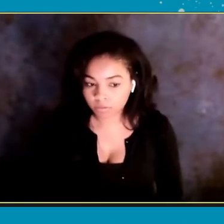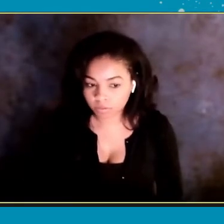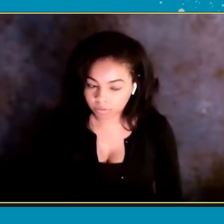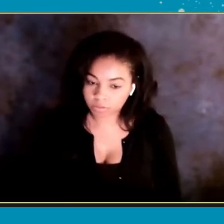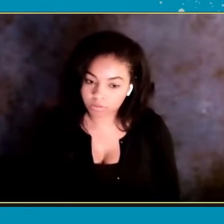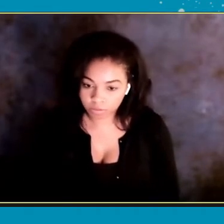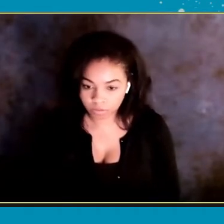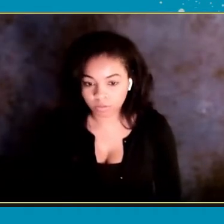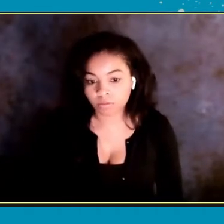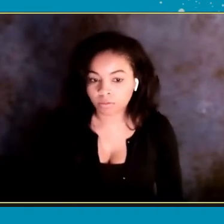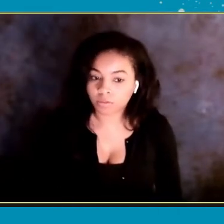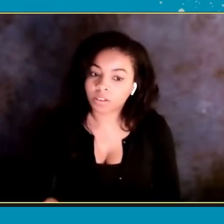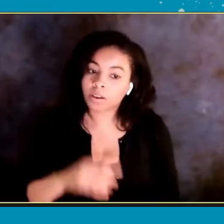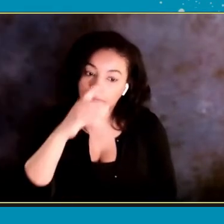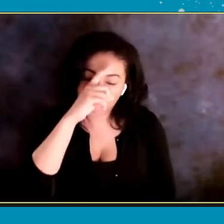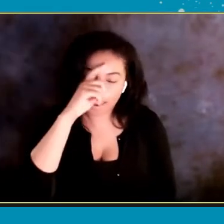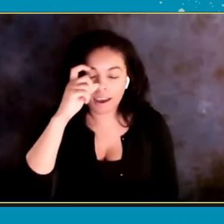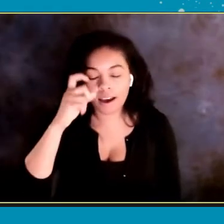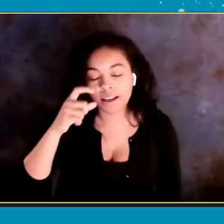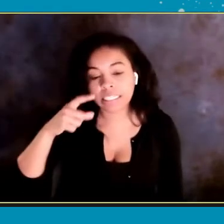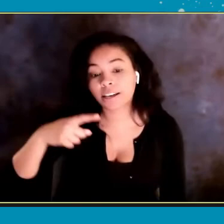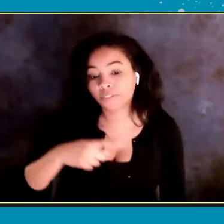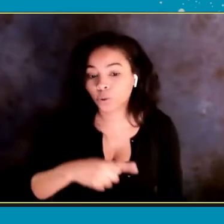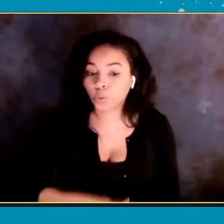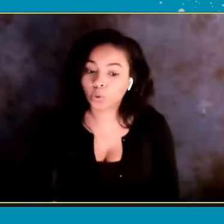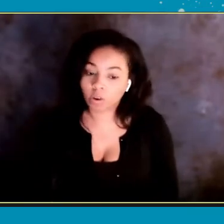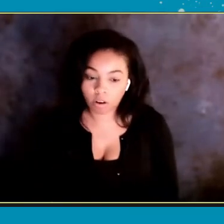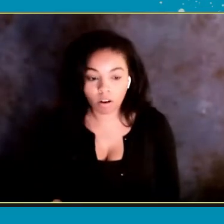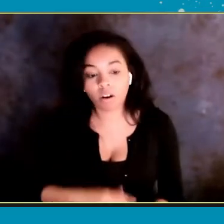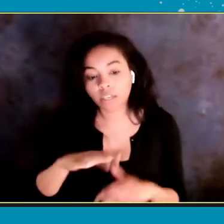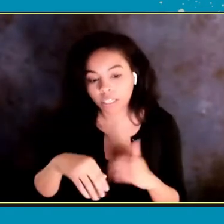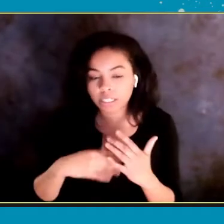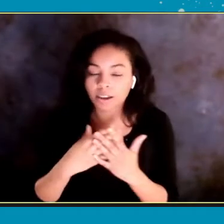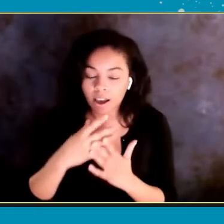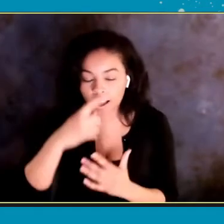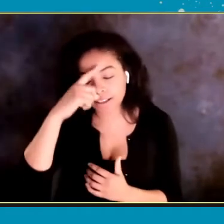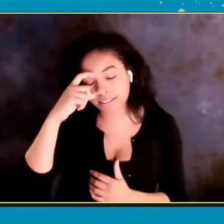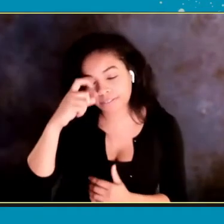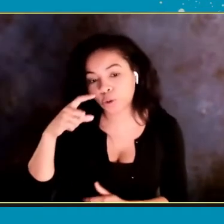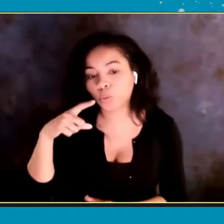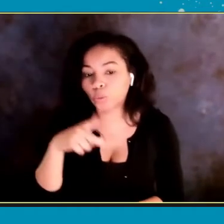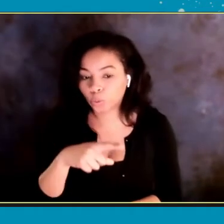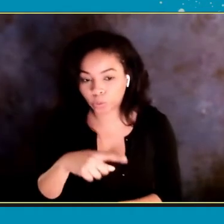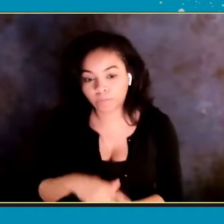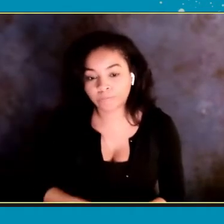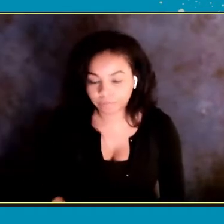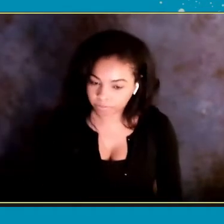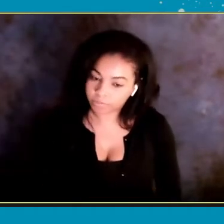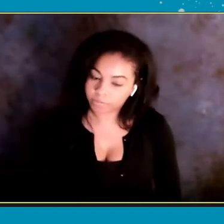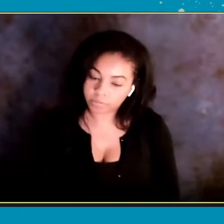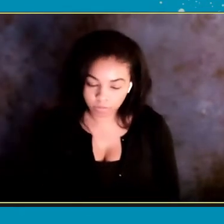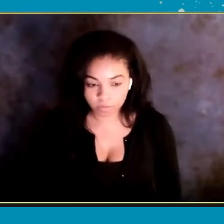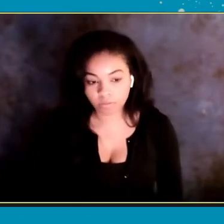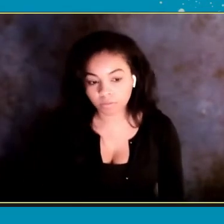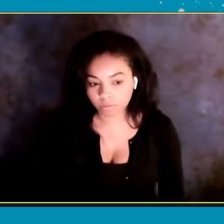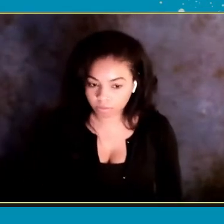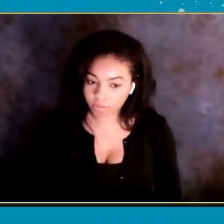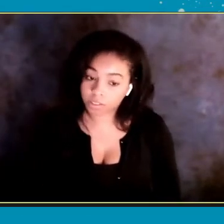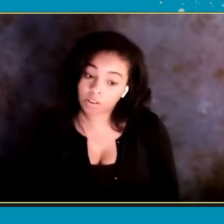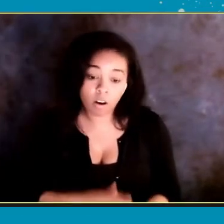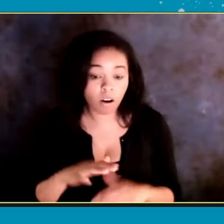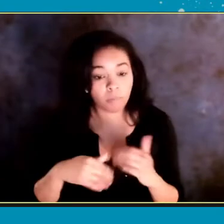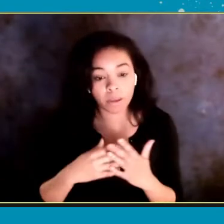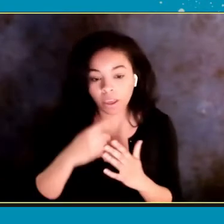Because of you, it is probably because of you, baby. And it's